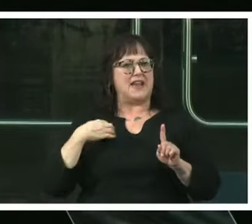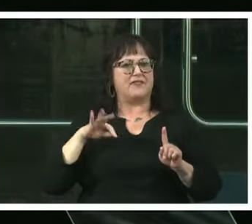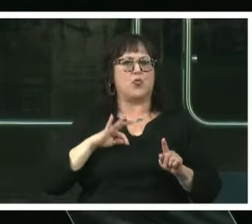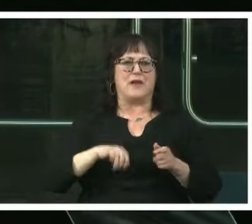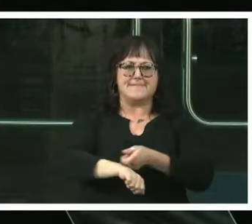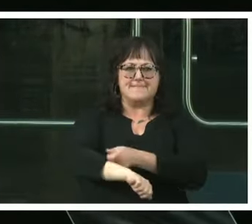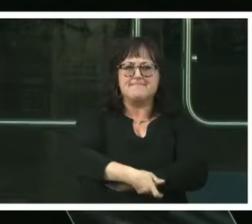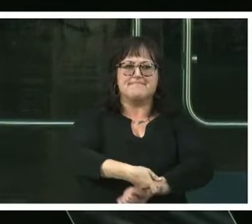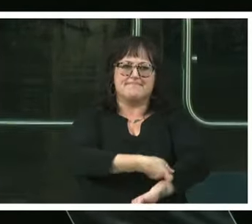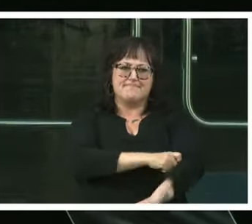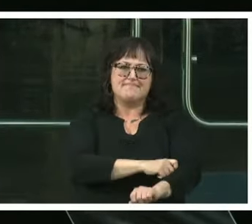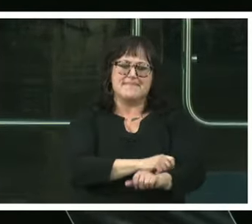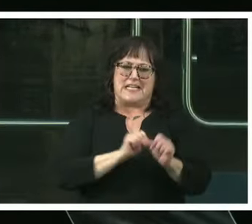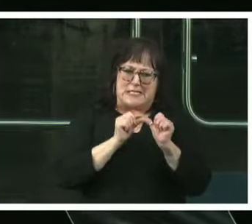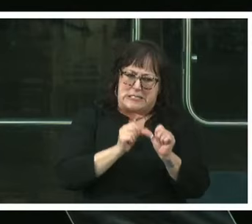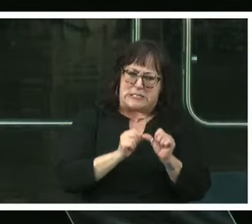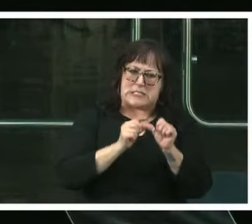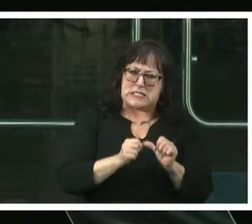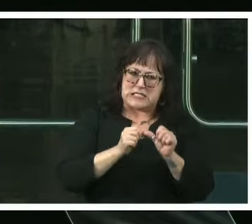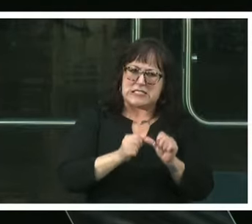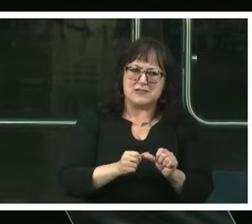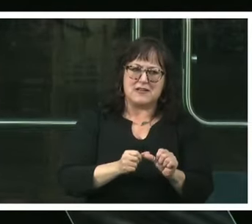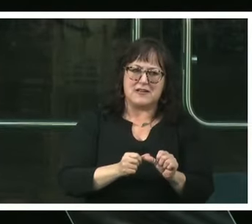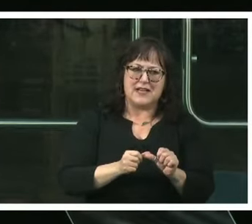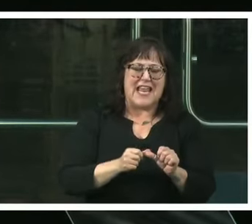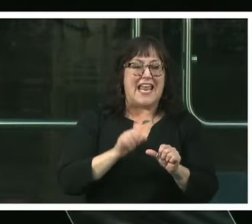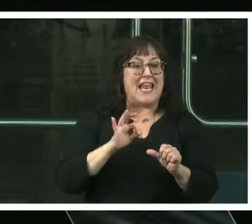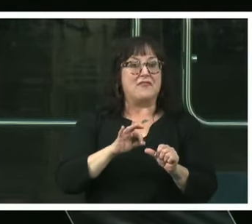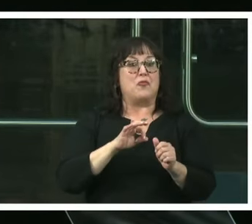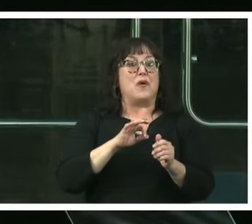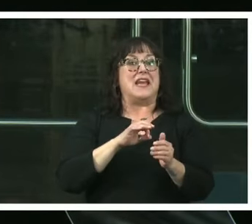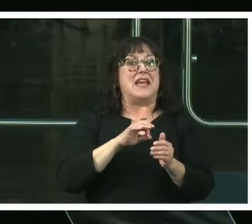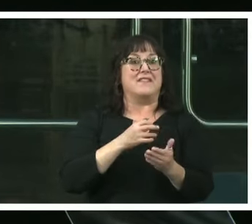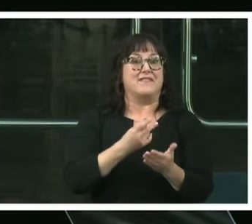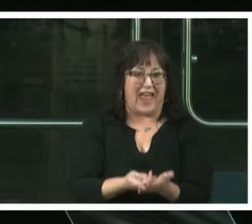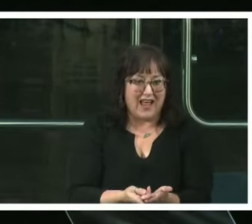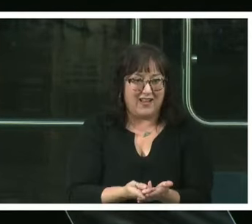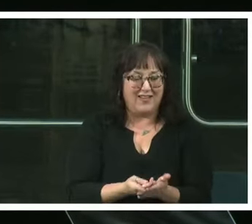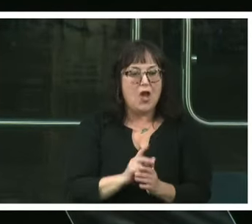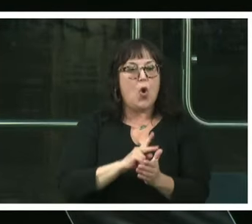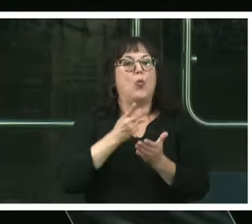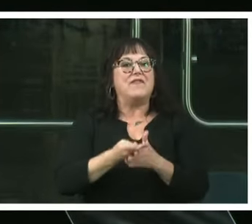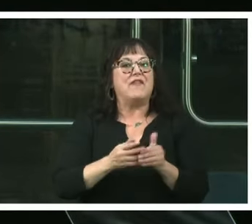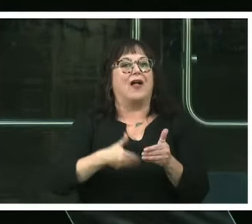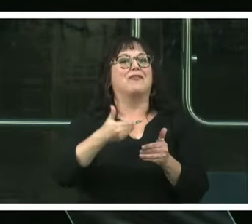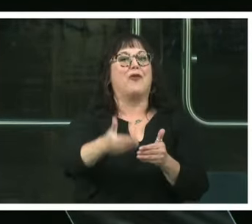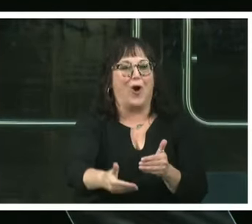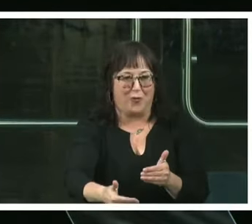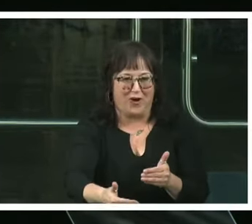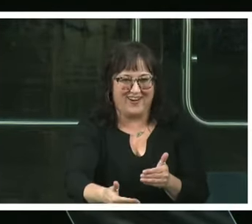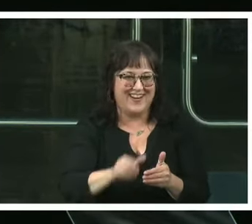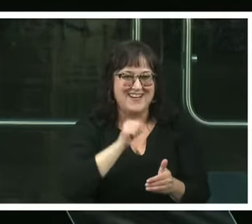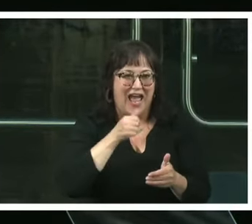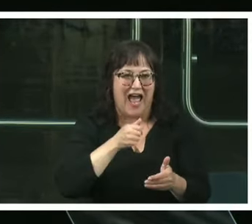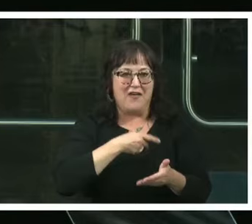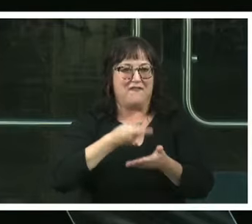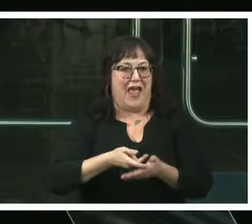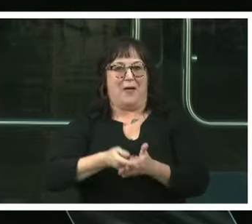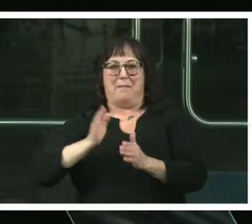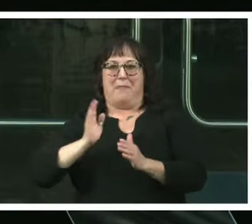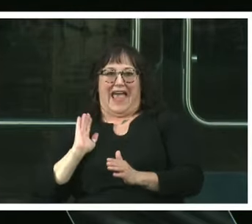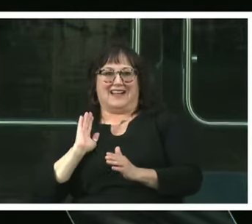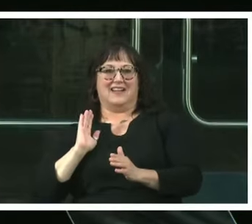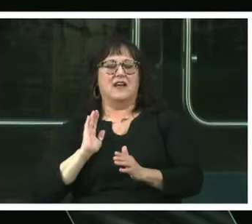if we stumble forward. There is a whole ecosystem of naysayers counting